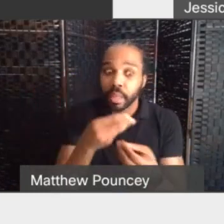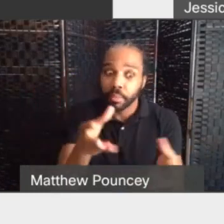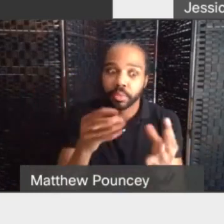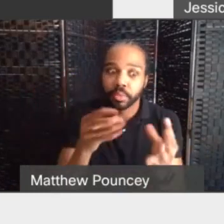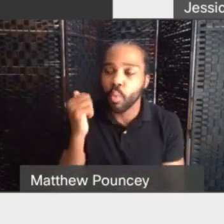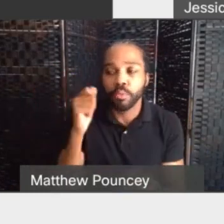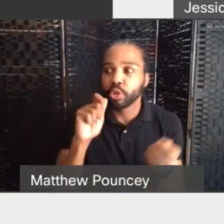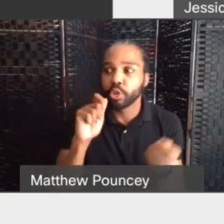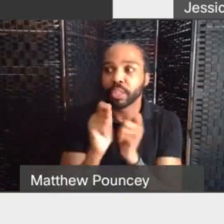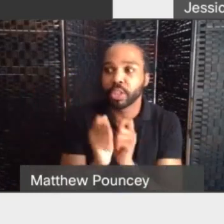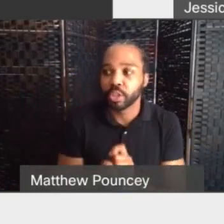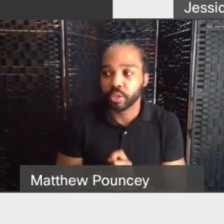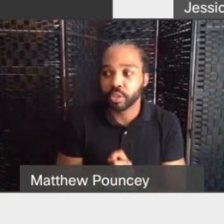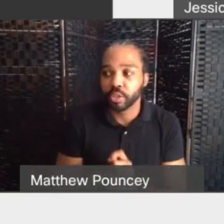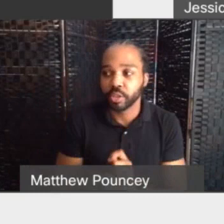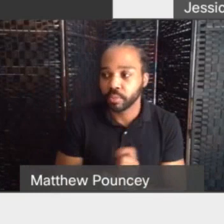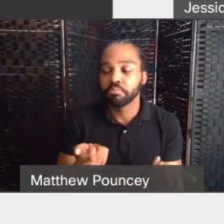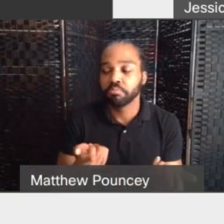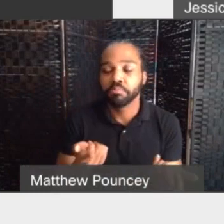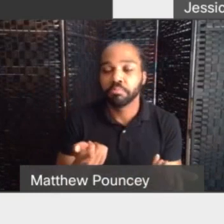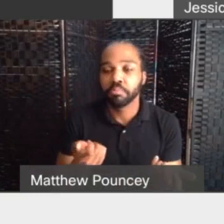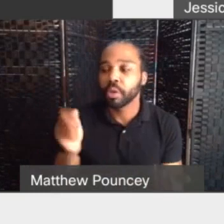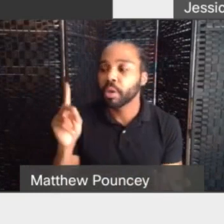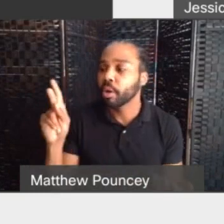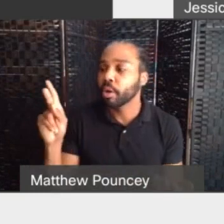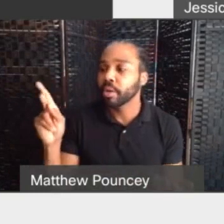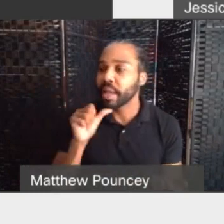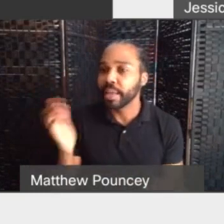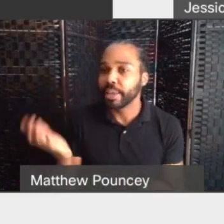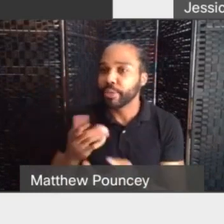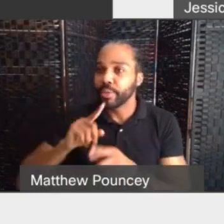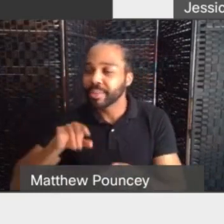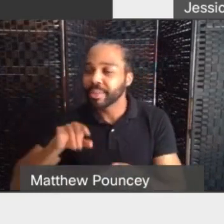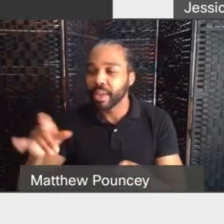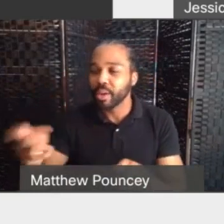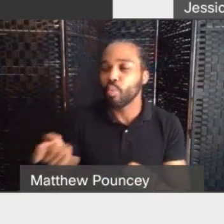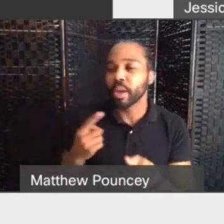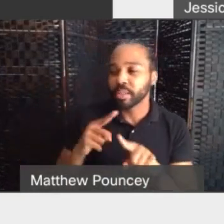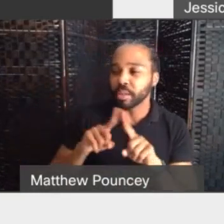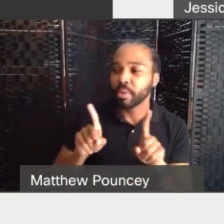So Kirk is not here to answer that question, but we could certainly take that into account.